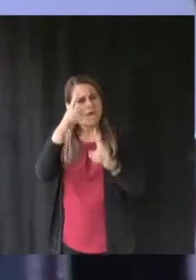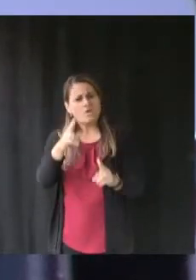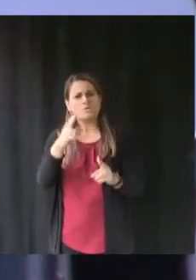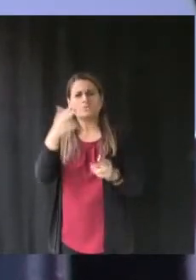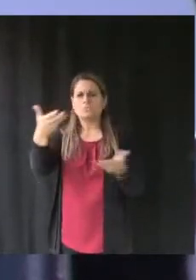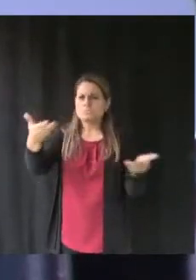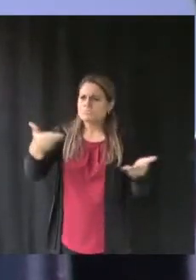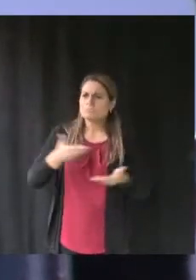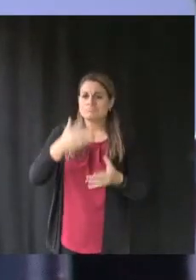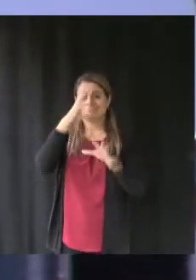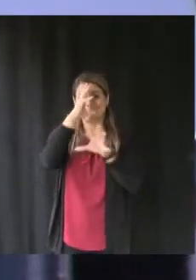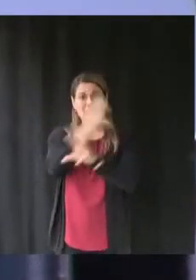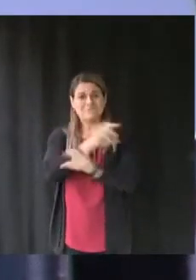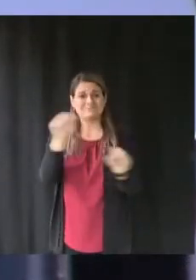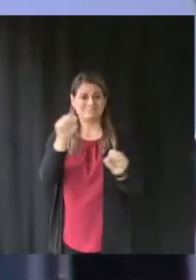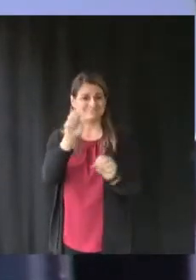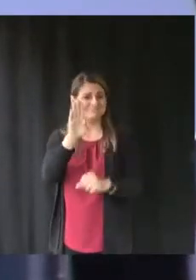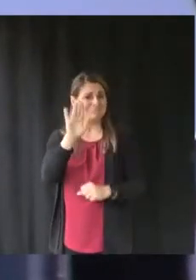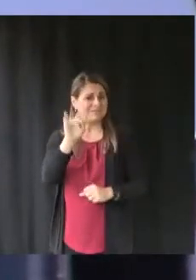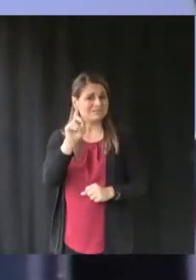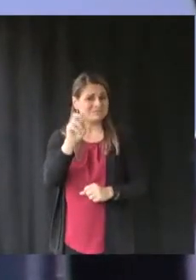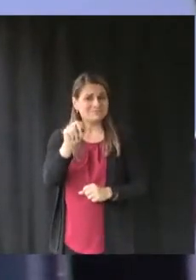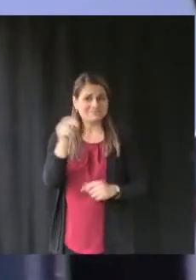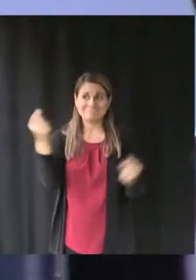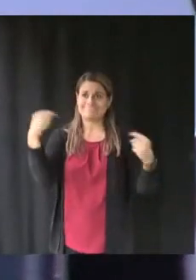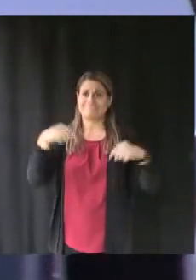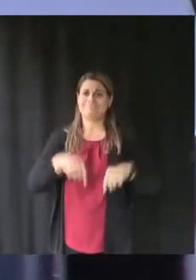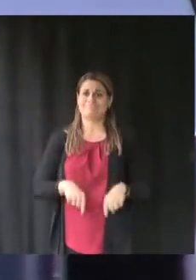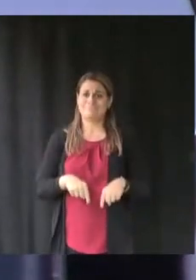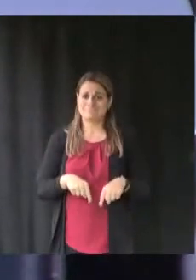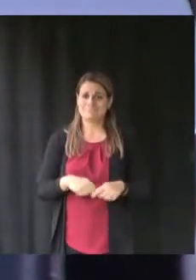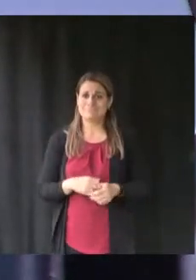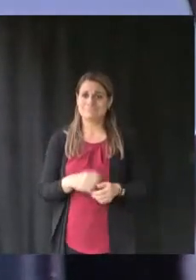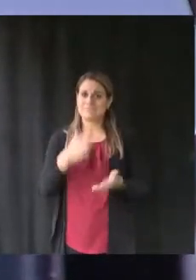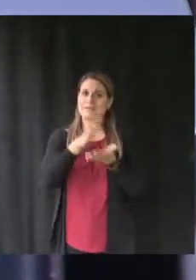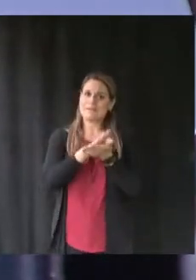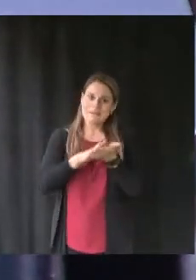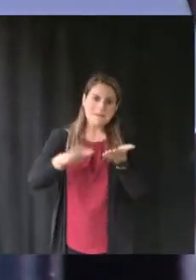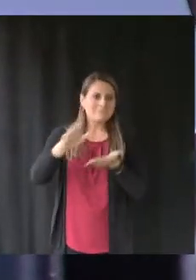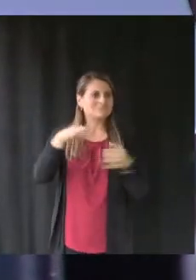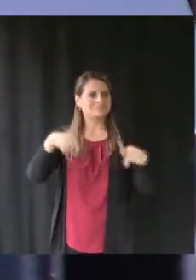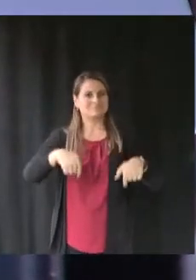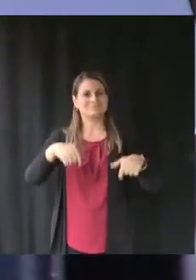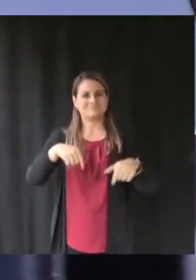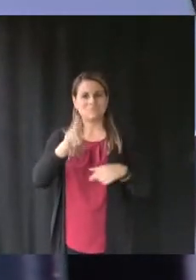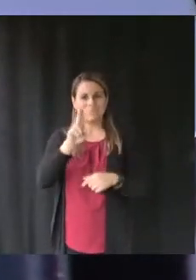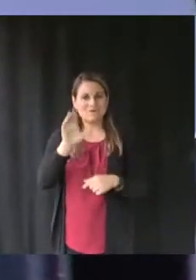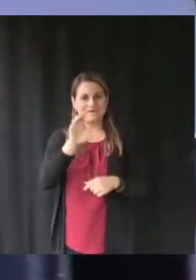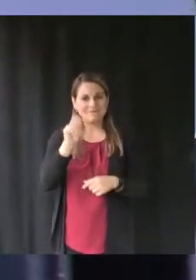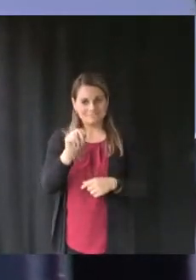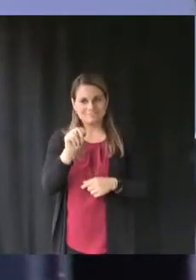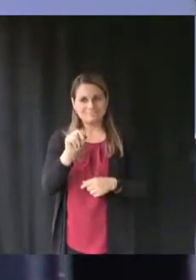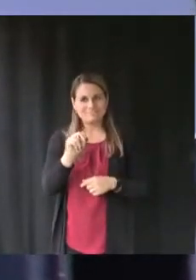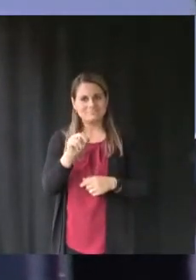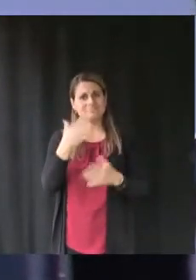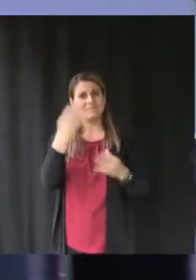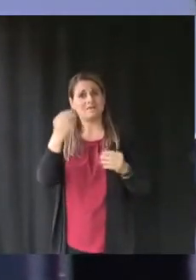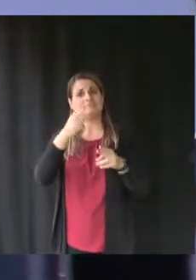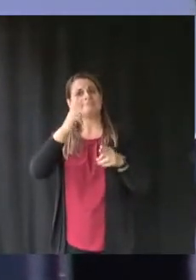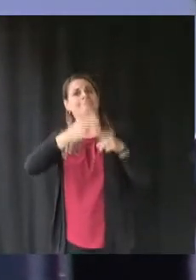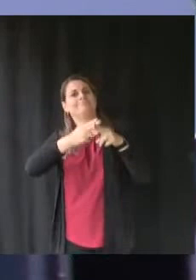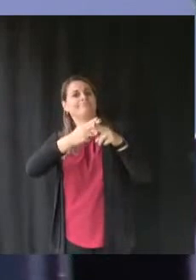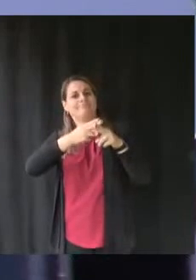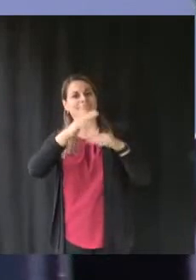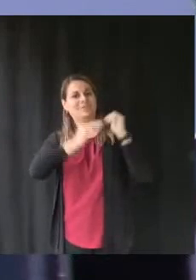of the United States to Connecticut and to the University of Connecticut for the dedication of the newly named Dodd Center for